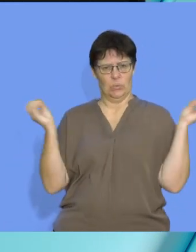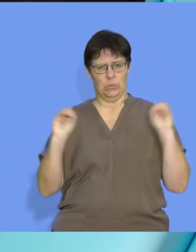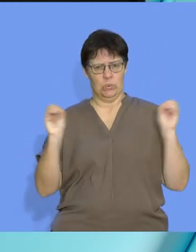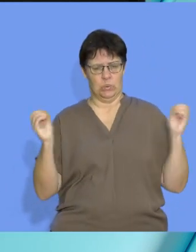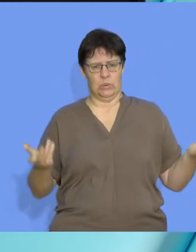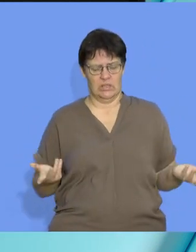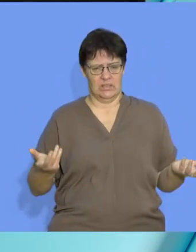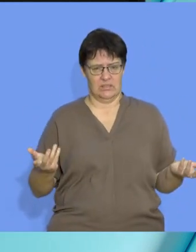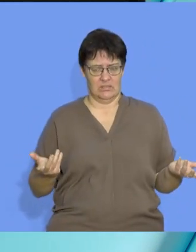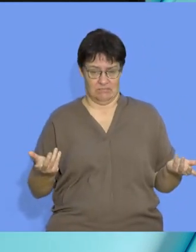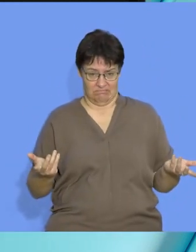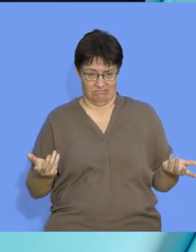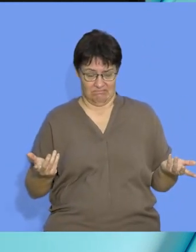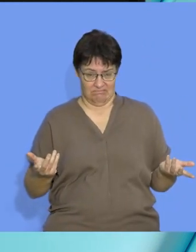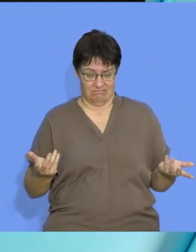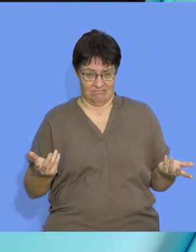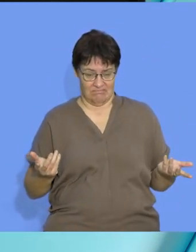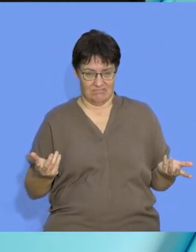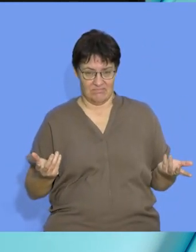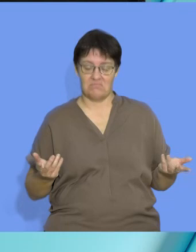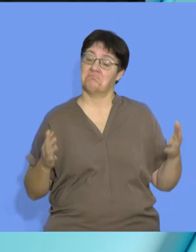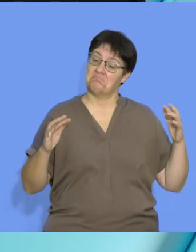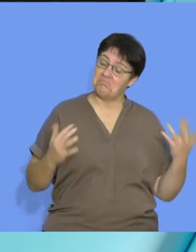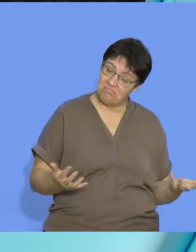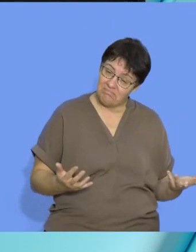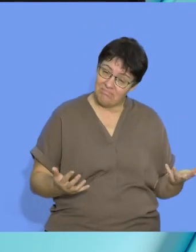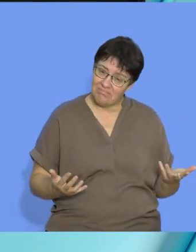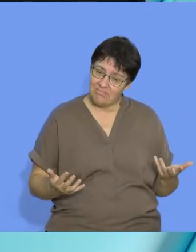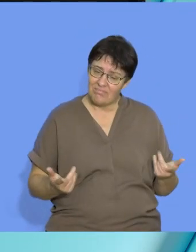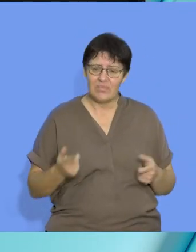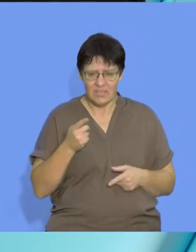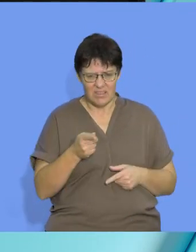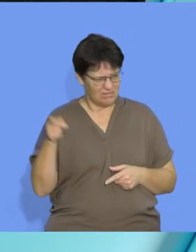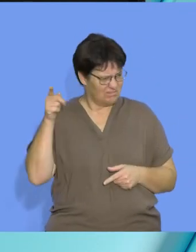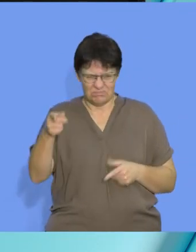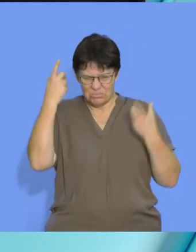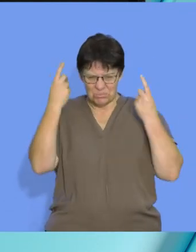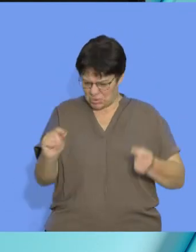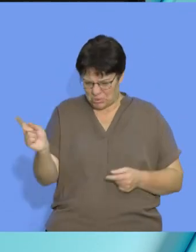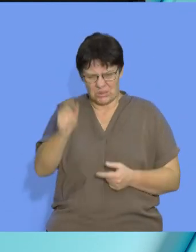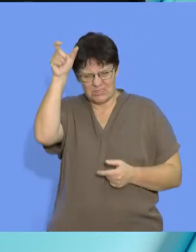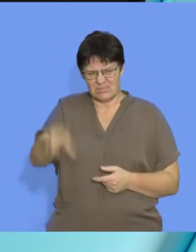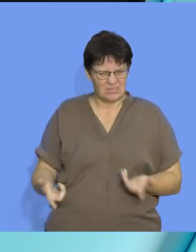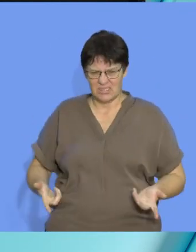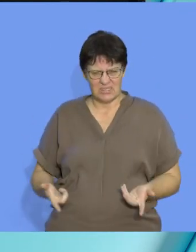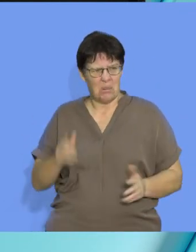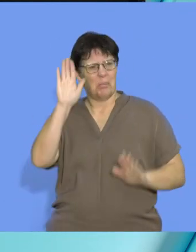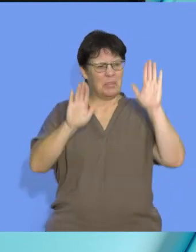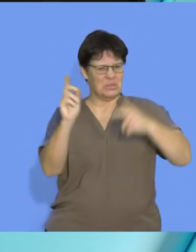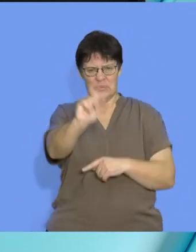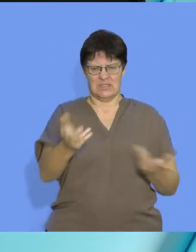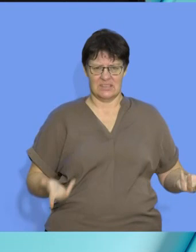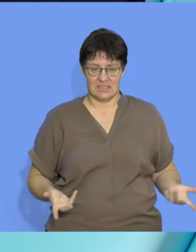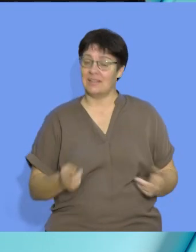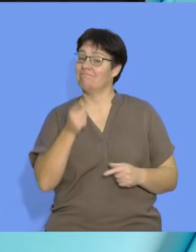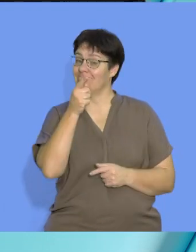me, there's definitely not a common difference. So what was Fibonacci doing, and what is this pattern? We